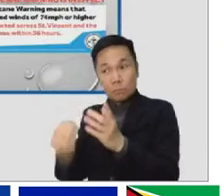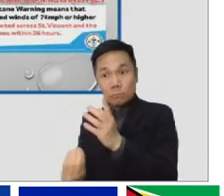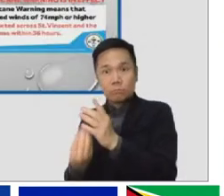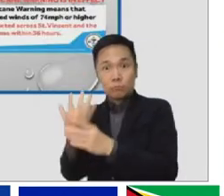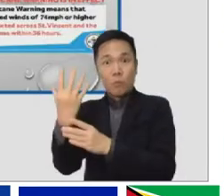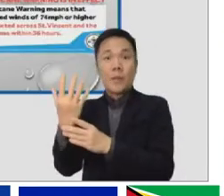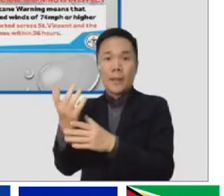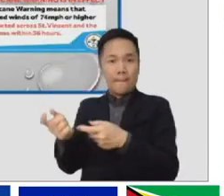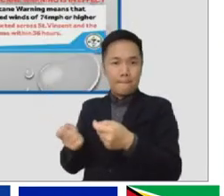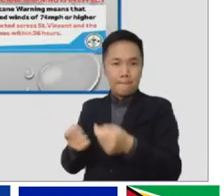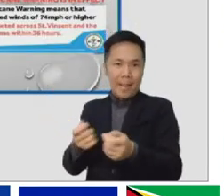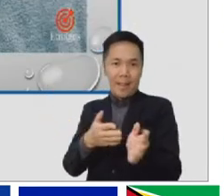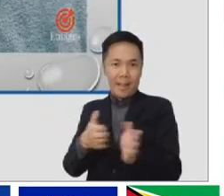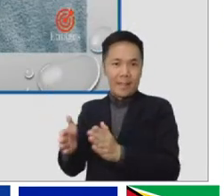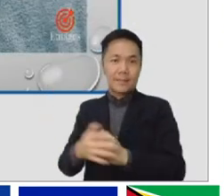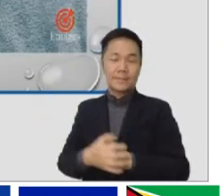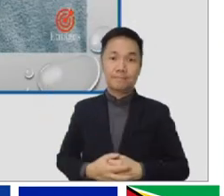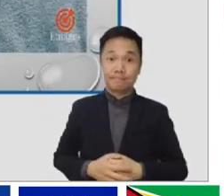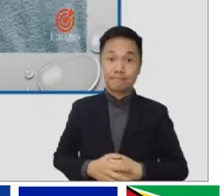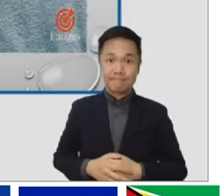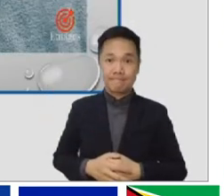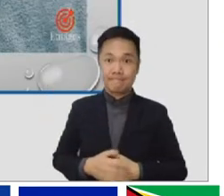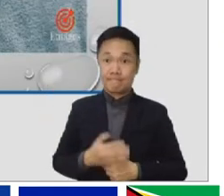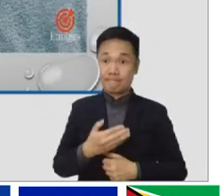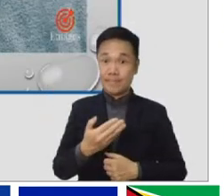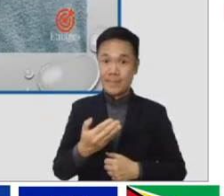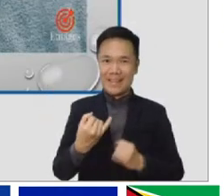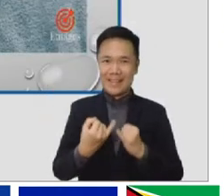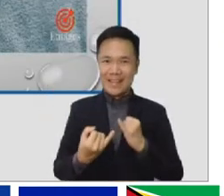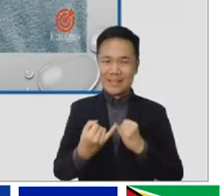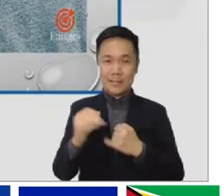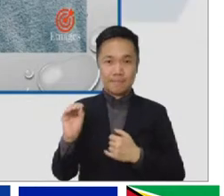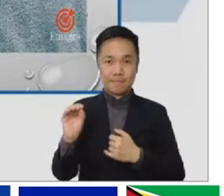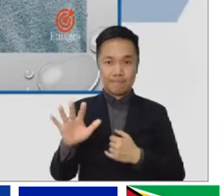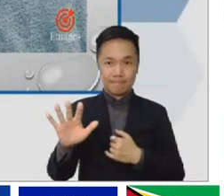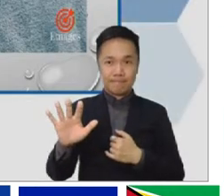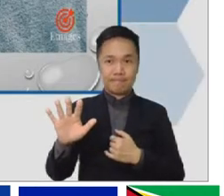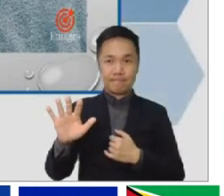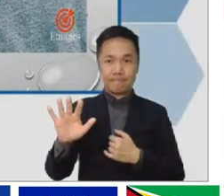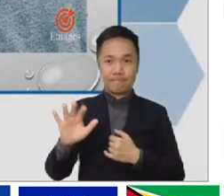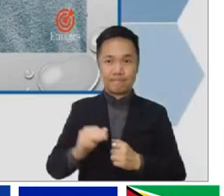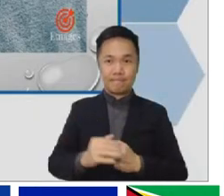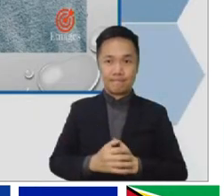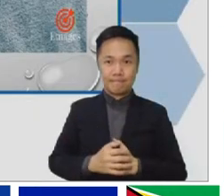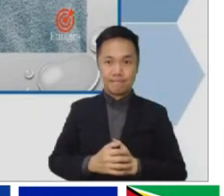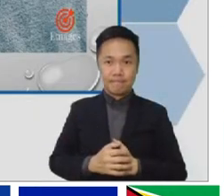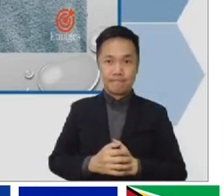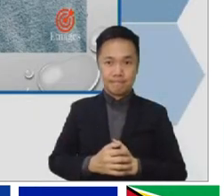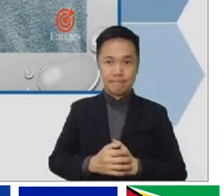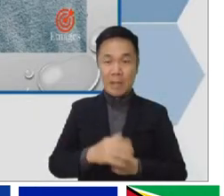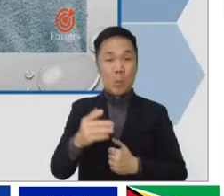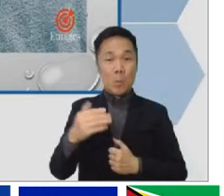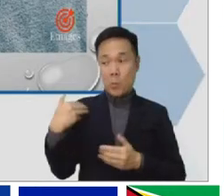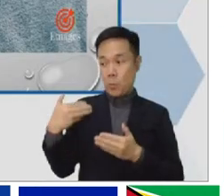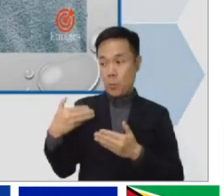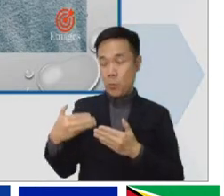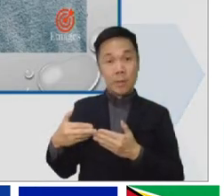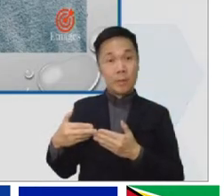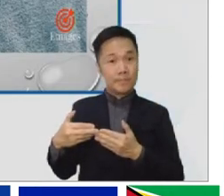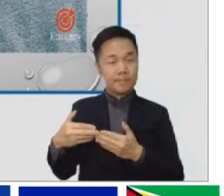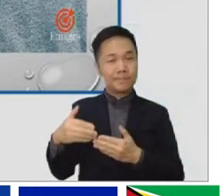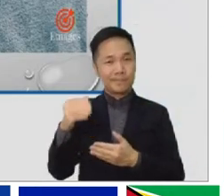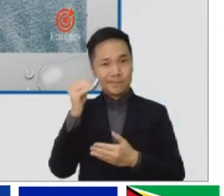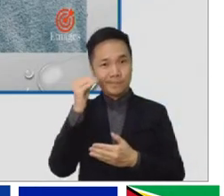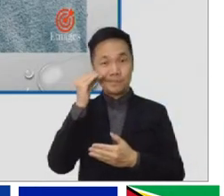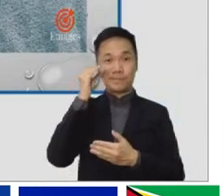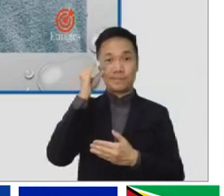Next slide. Let's go to the end. We have learned through our experiences that there is need for a comprehensive